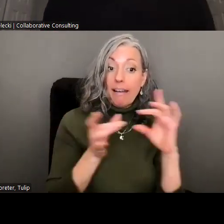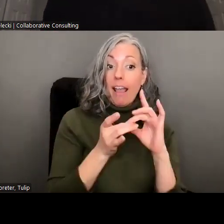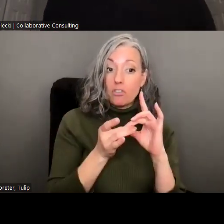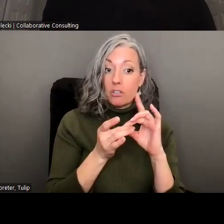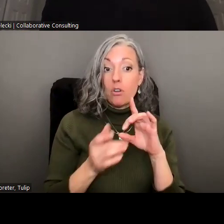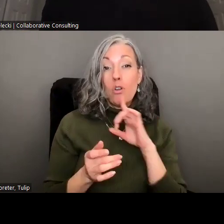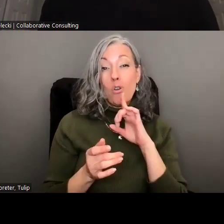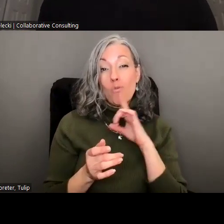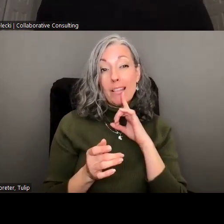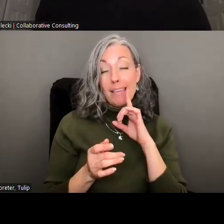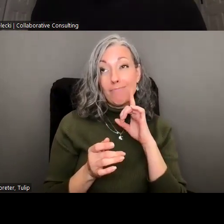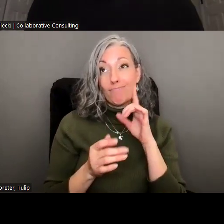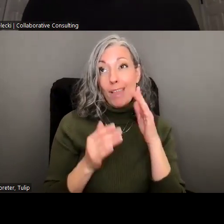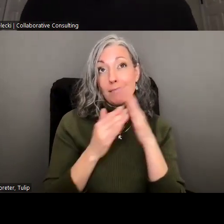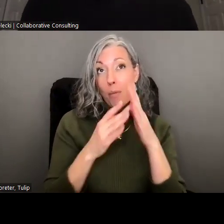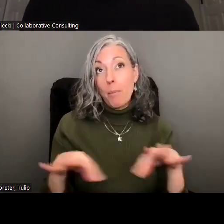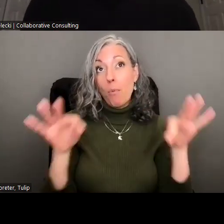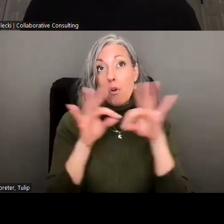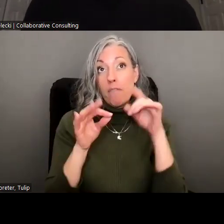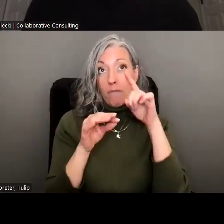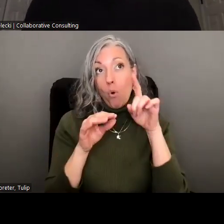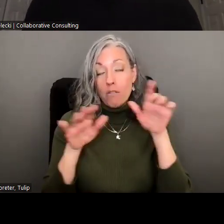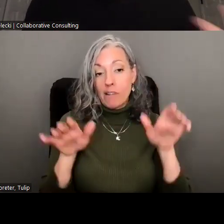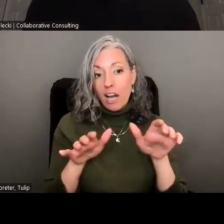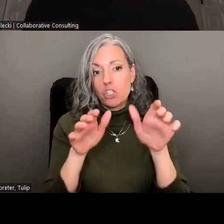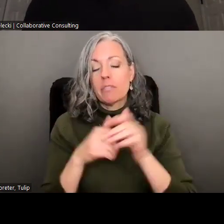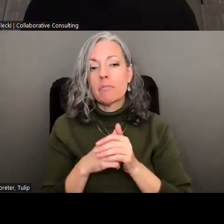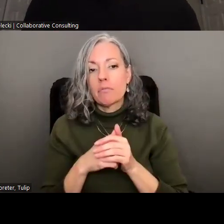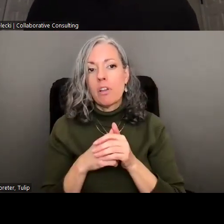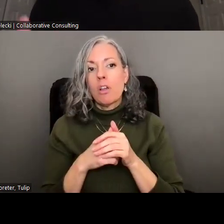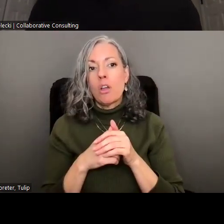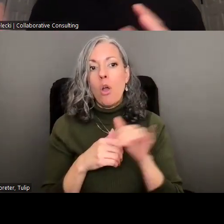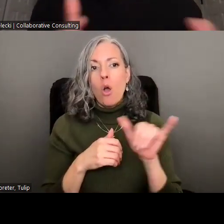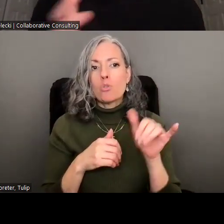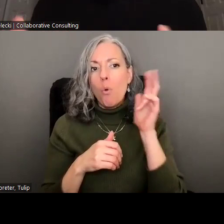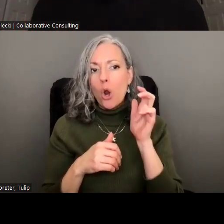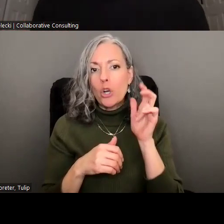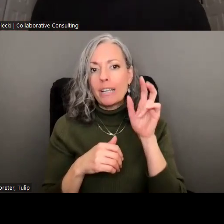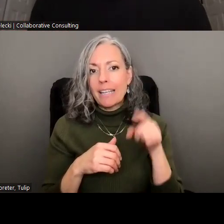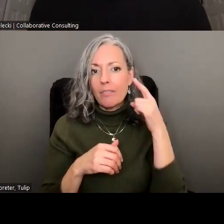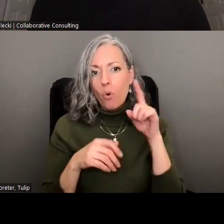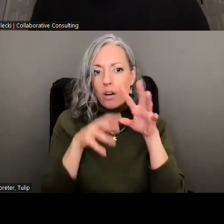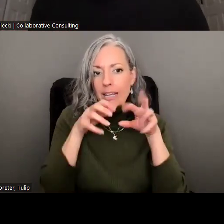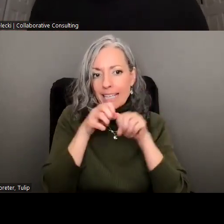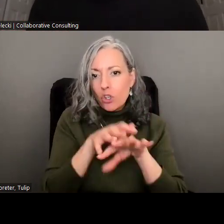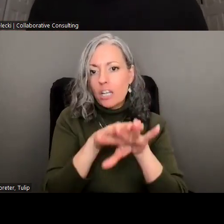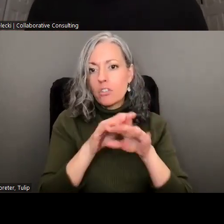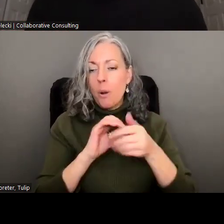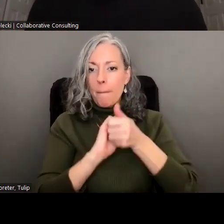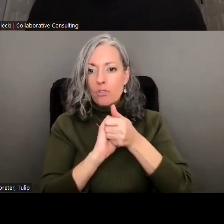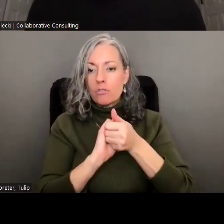key driver for that. But we also heard there being a need for more sort of integration and partnerships around